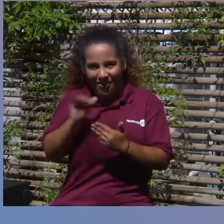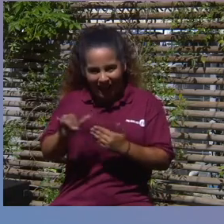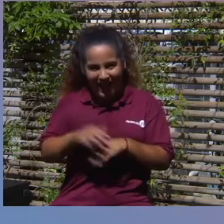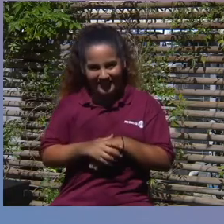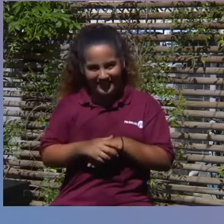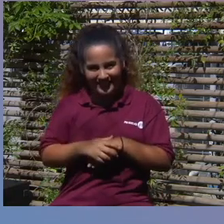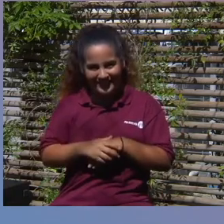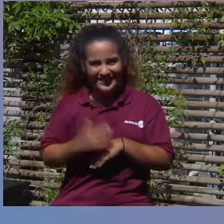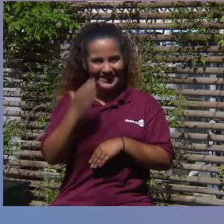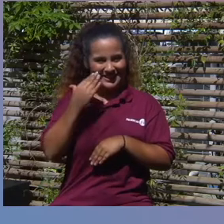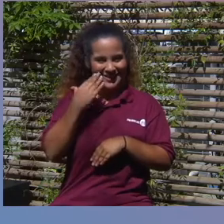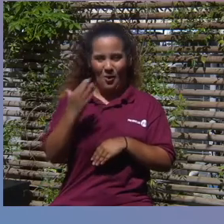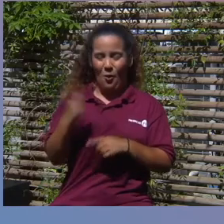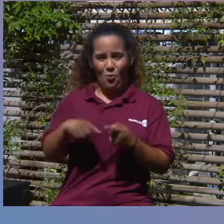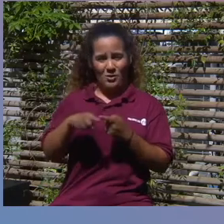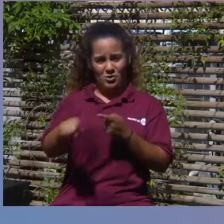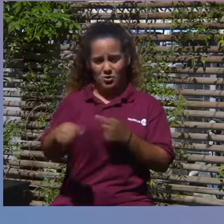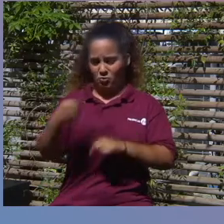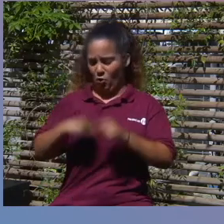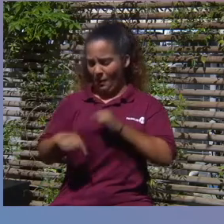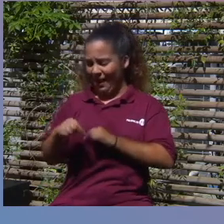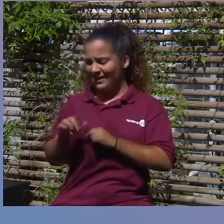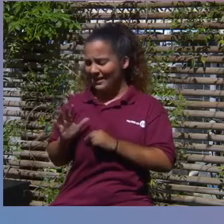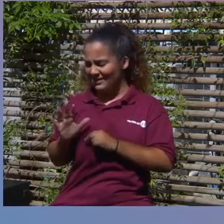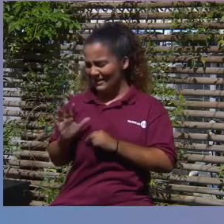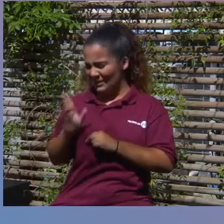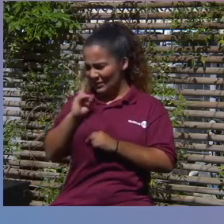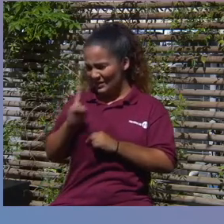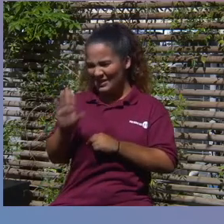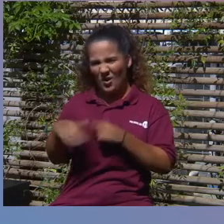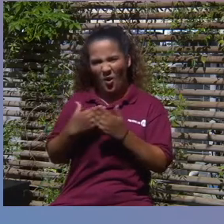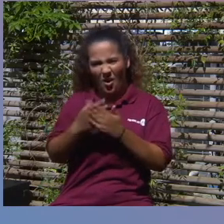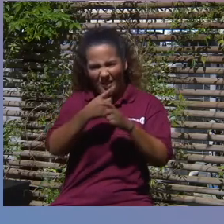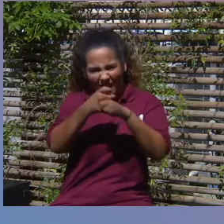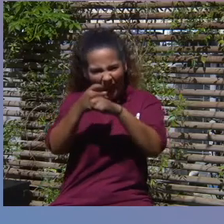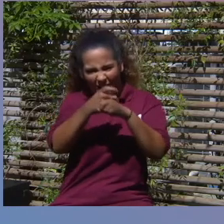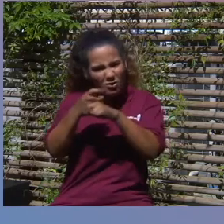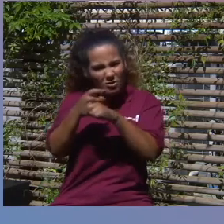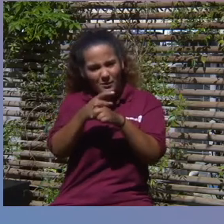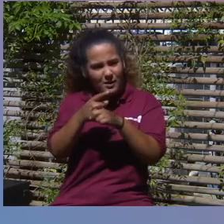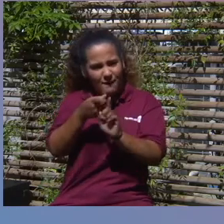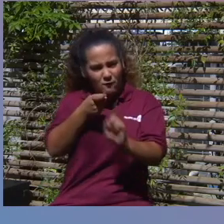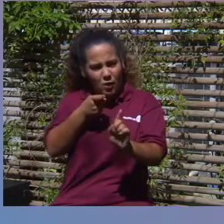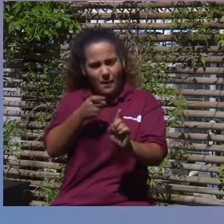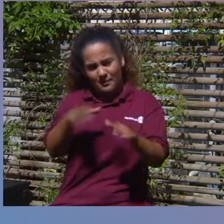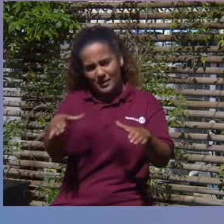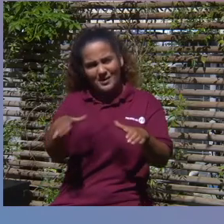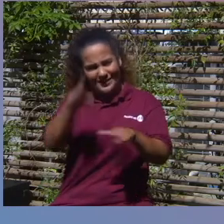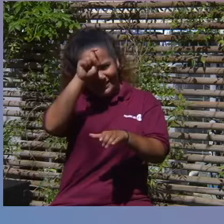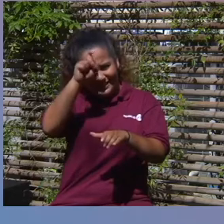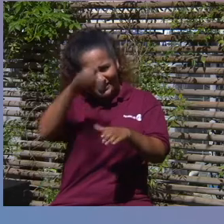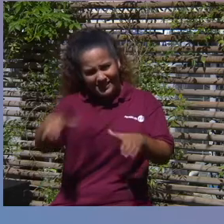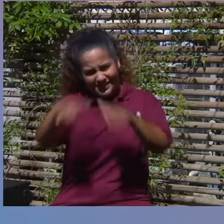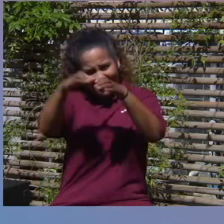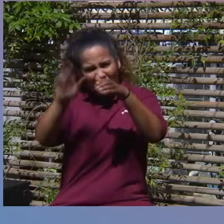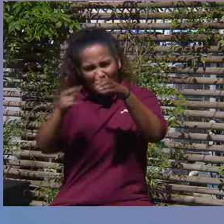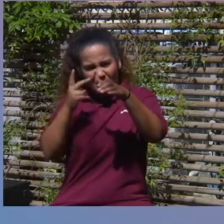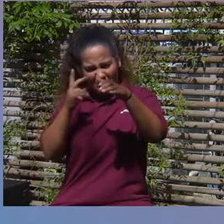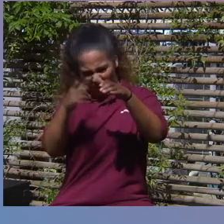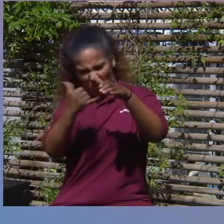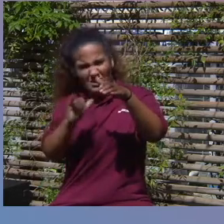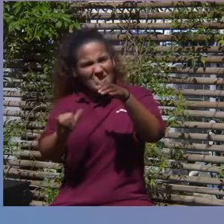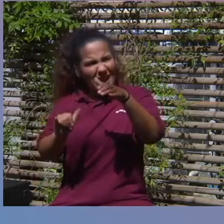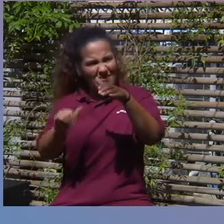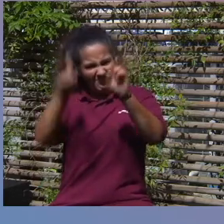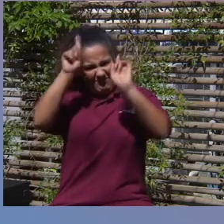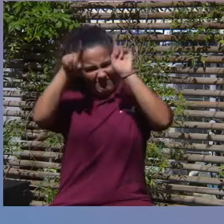I like all of that, child, because you know, when you go back and look at those hieroglyphics and those pyramids, it looks like space people everywhere. Yeah.